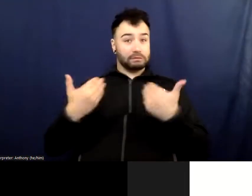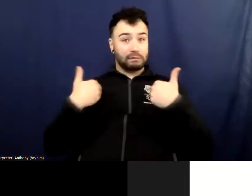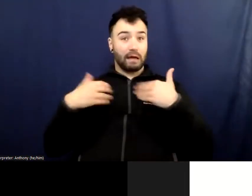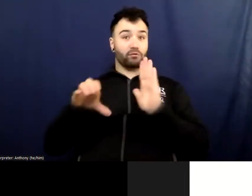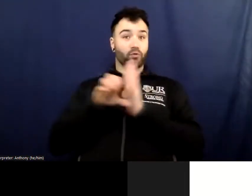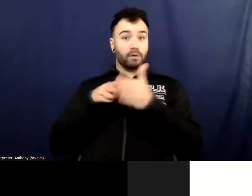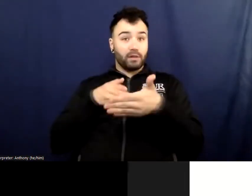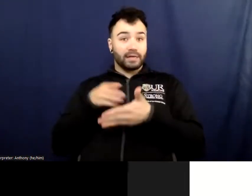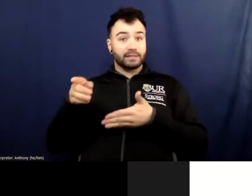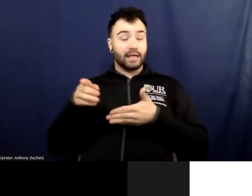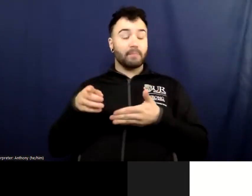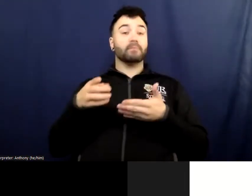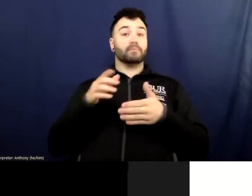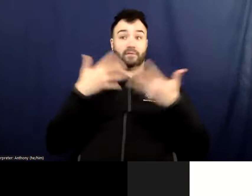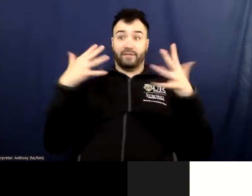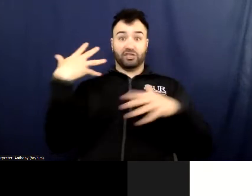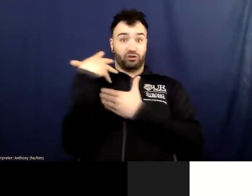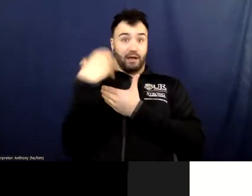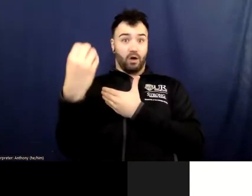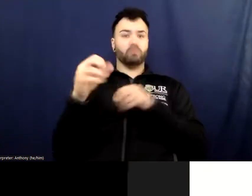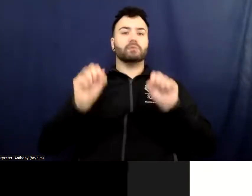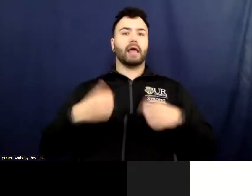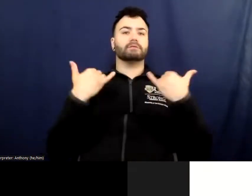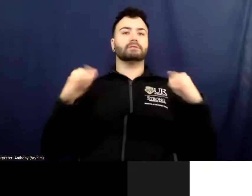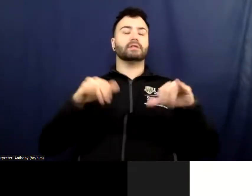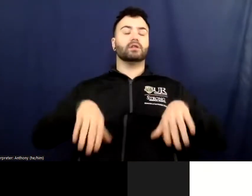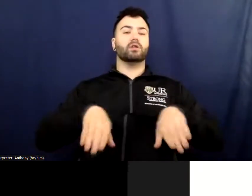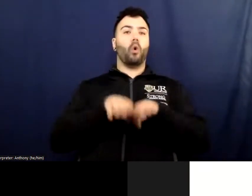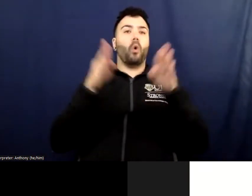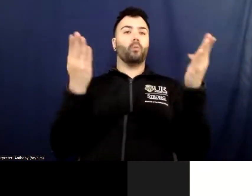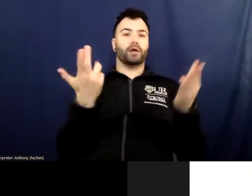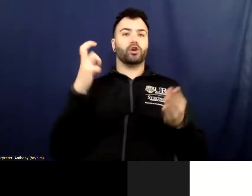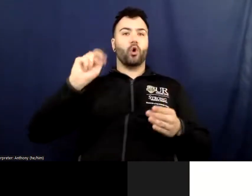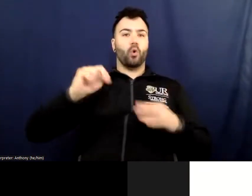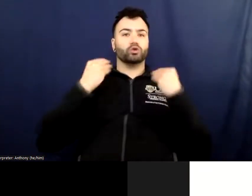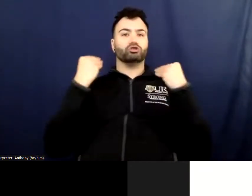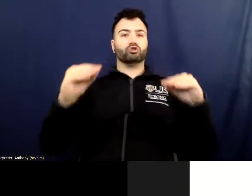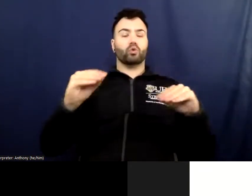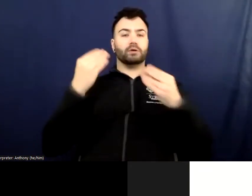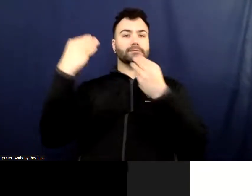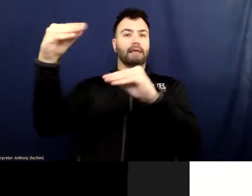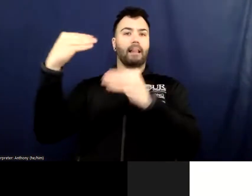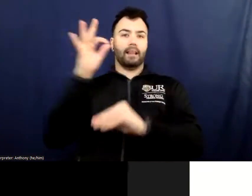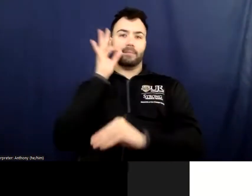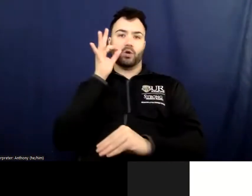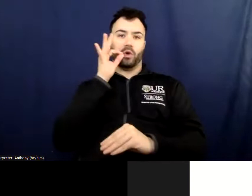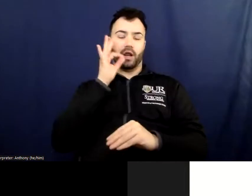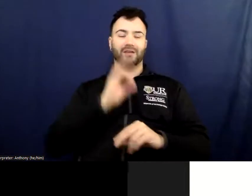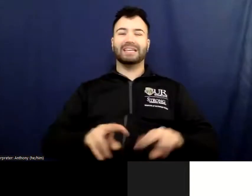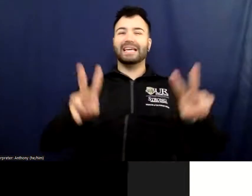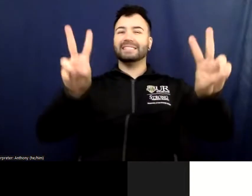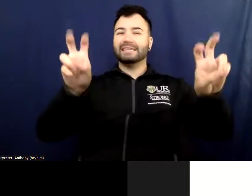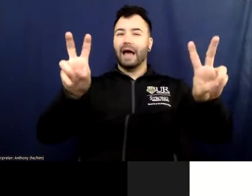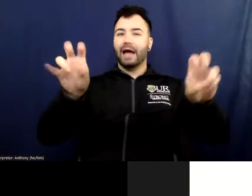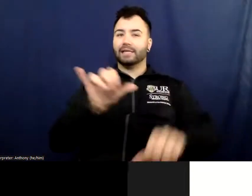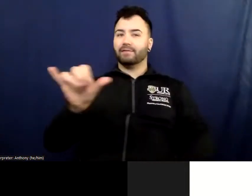record. So there are some, I wouldn't call it quite a reparation, but it would be something along those